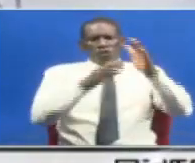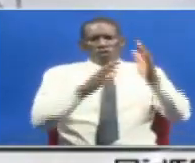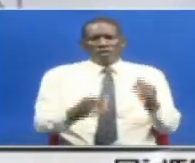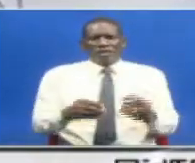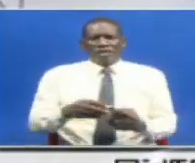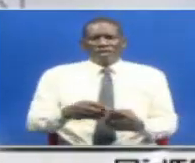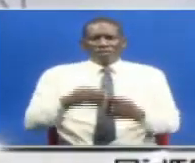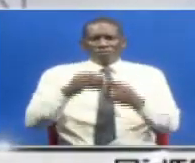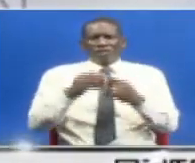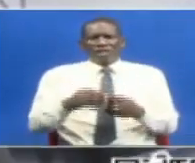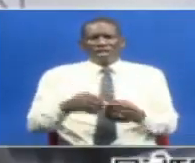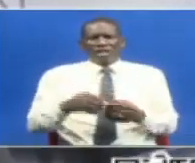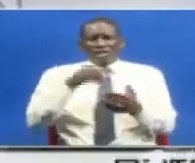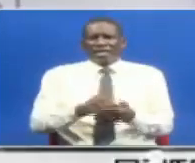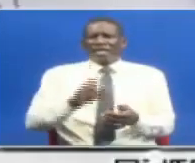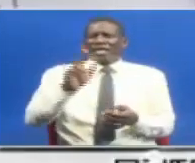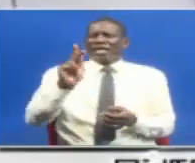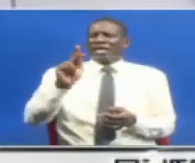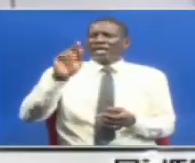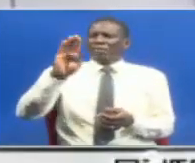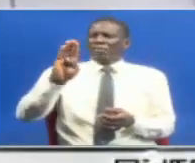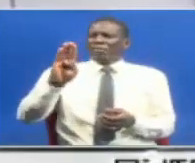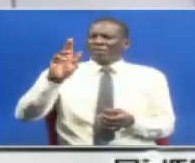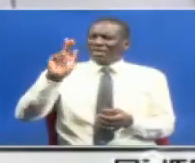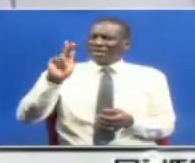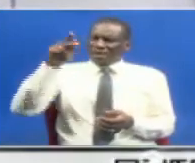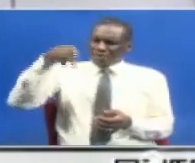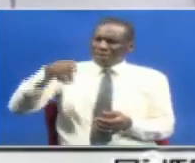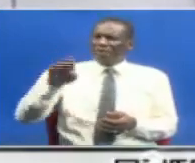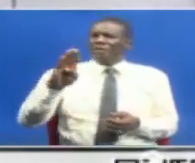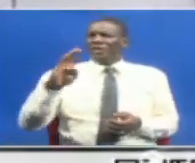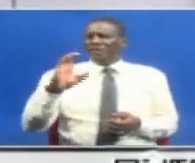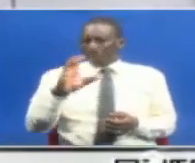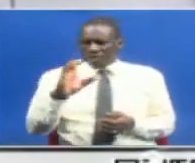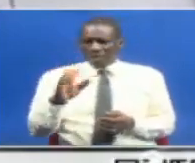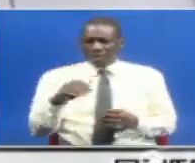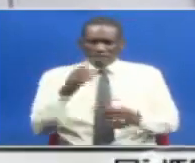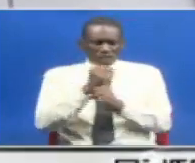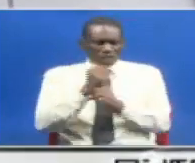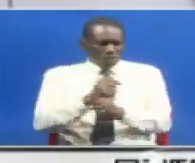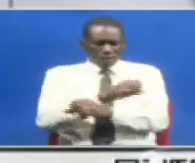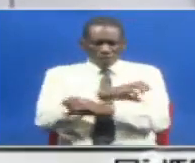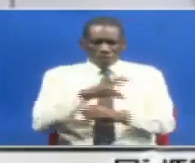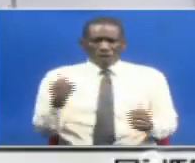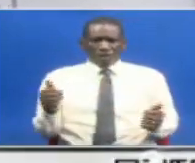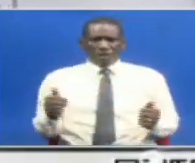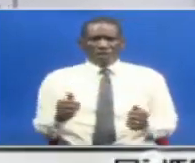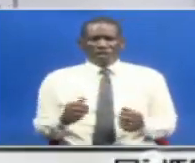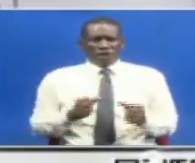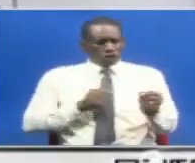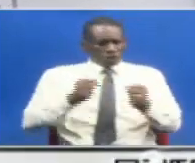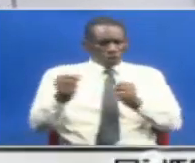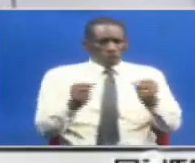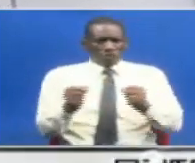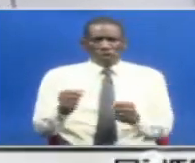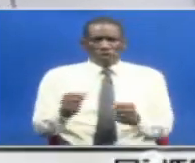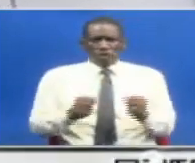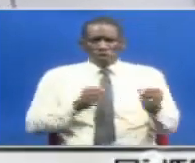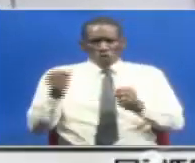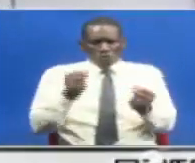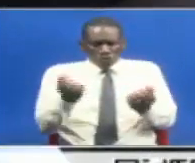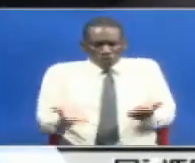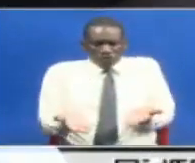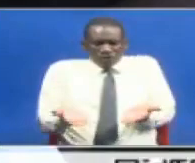kwa KPBC kwa wanafanya kazi mzuri sana kwa boxing. Boxing imeinuka